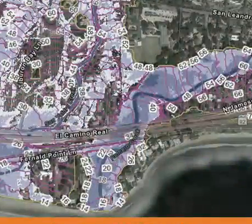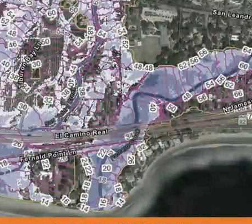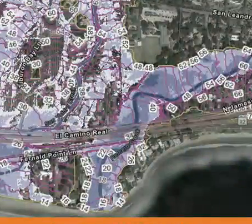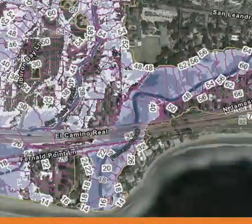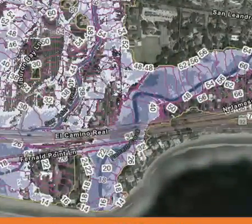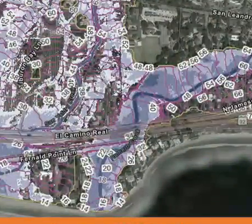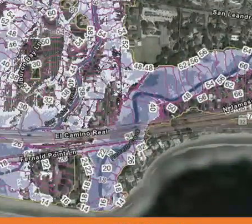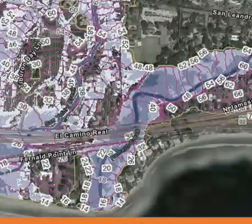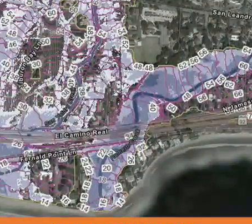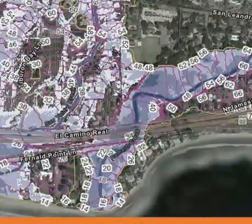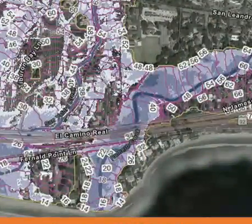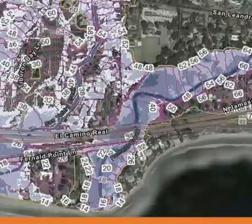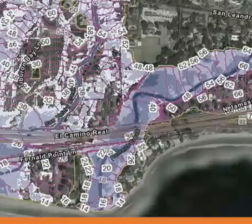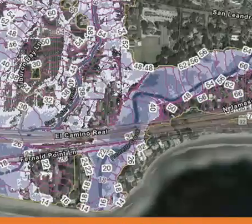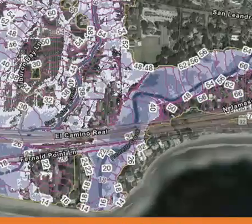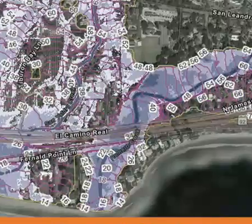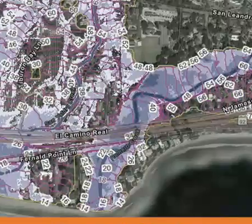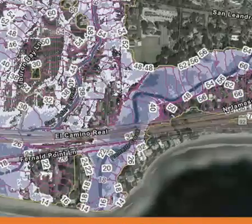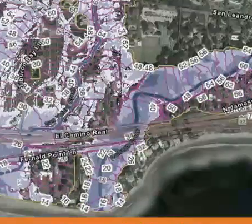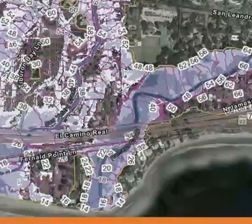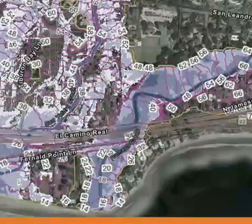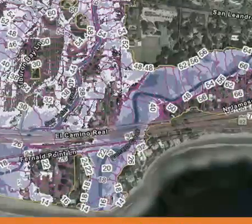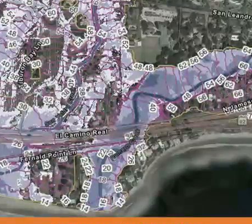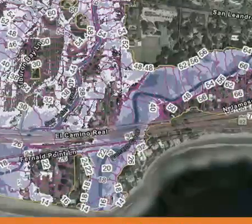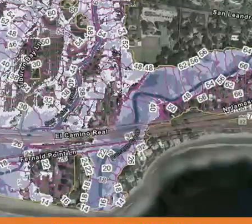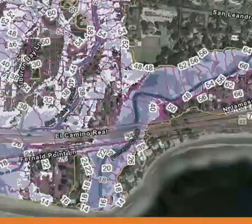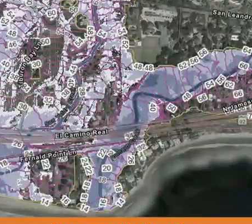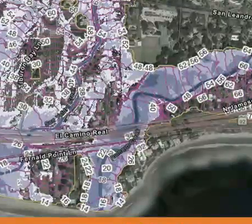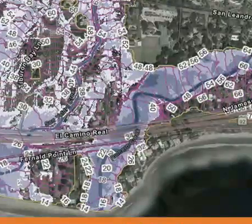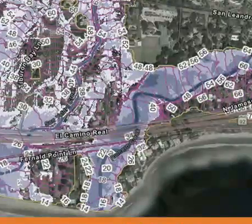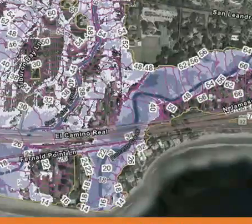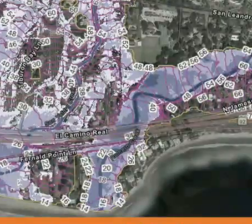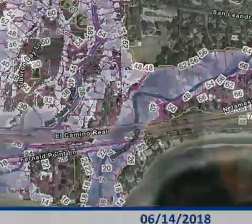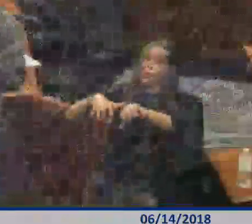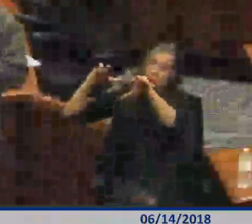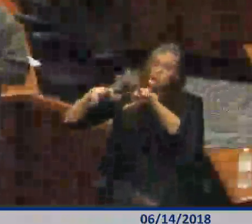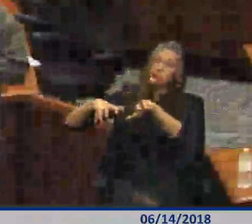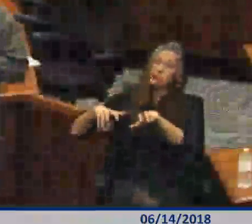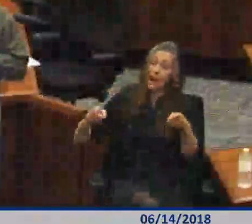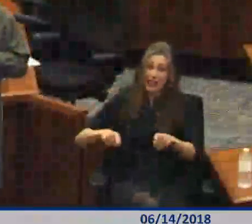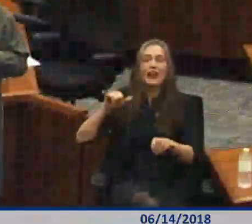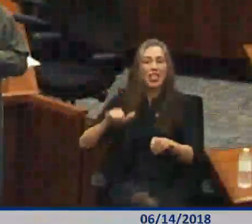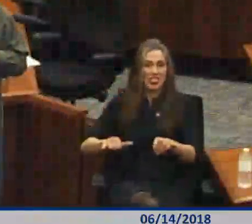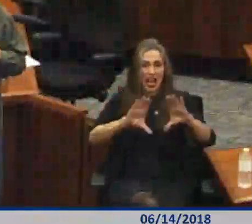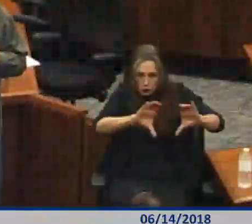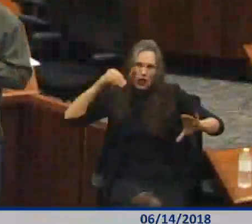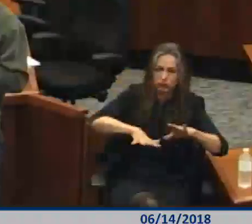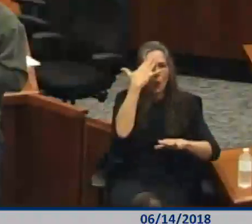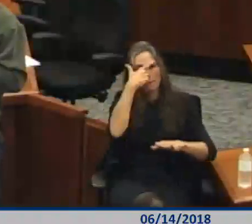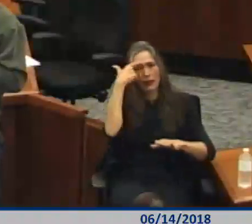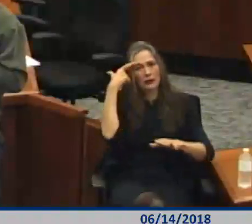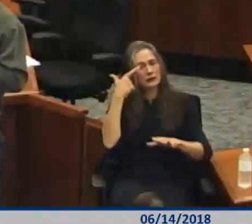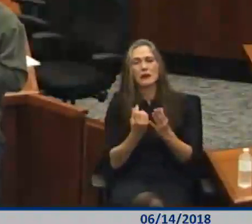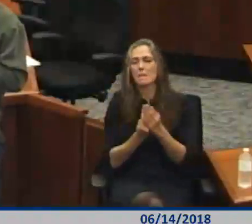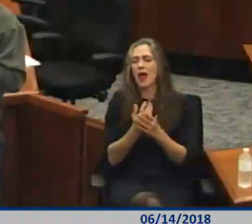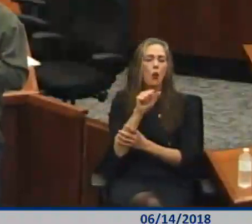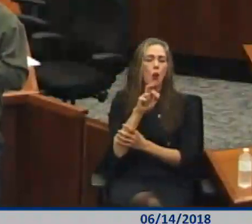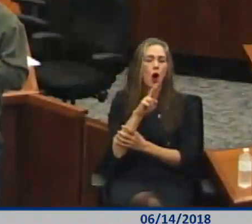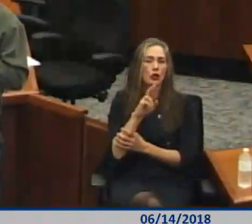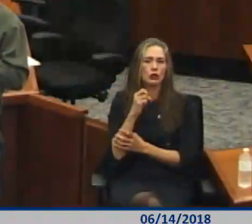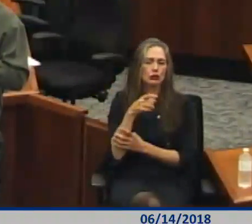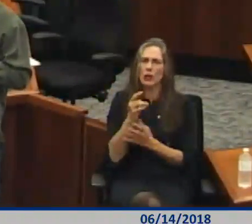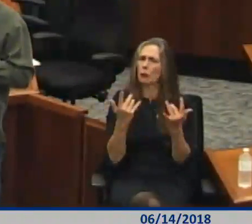and convince that it's and understand what the map is. So this is a portion of map that zoom of an area with is a typical mapping. I'll